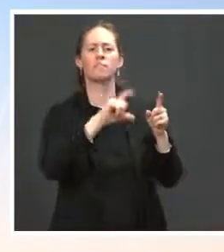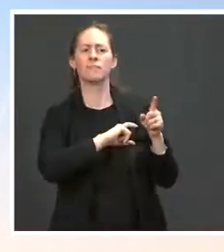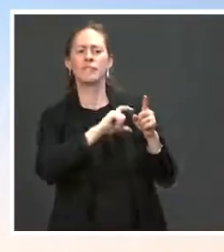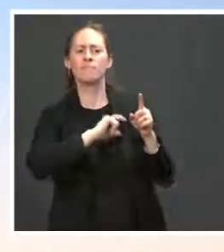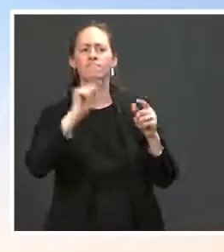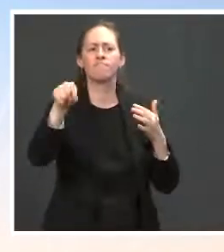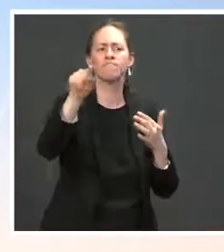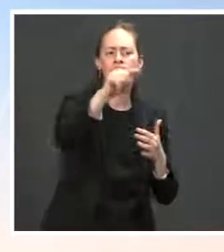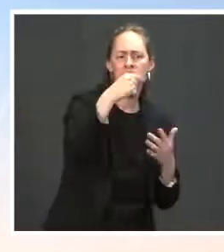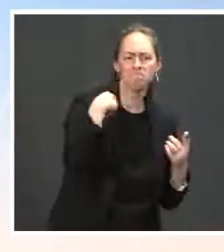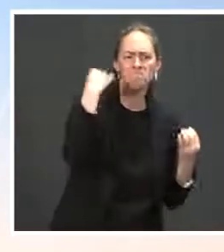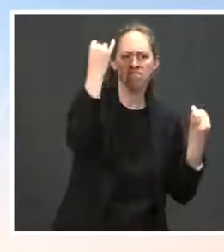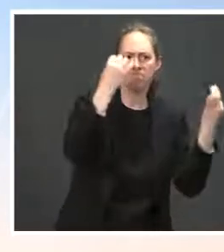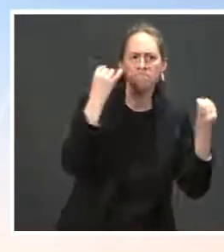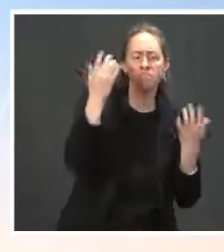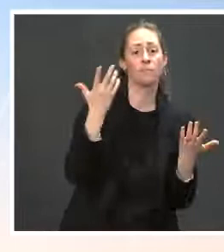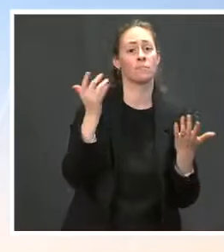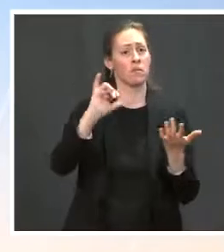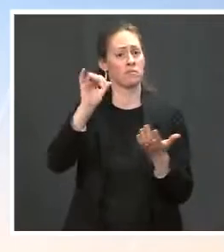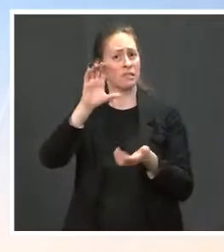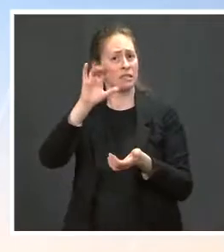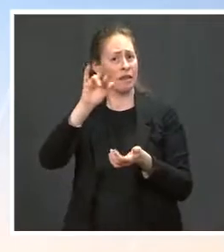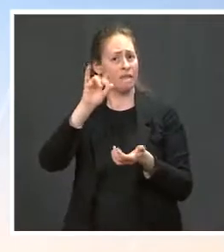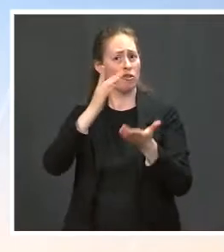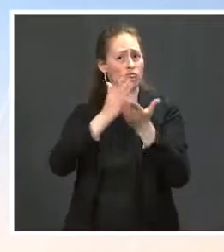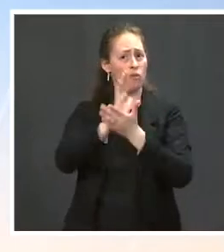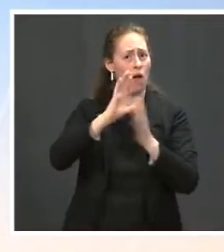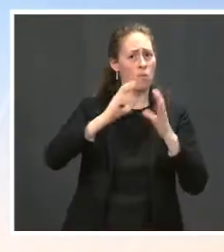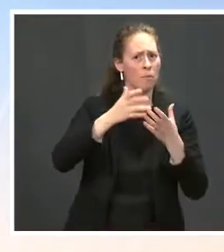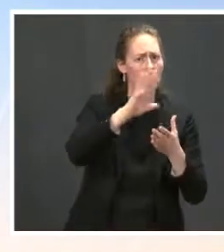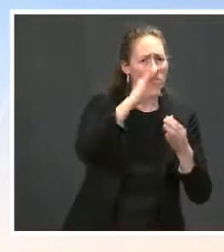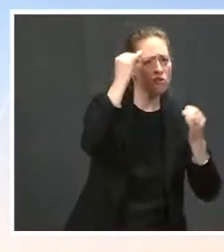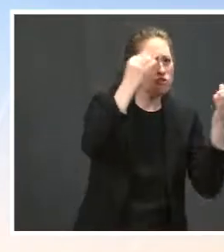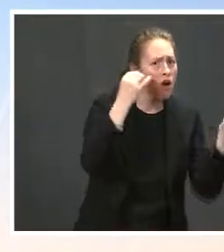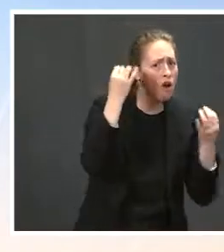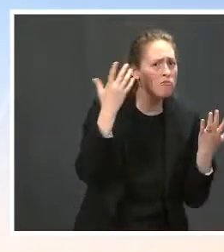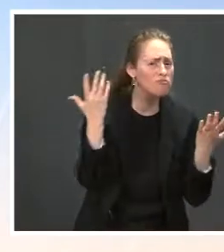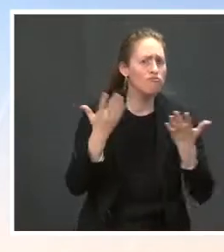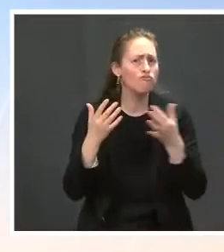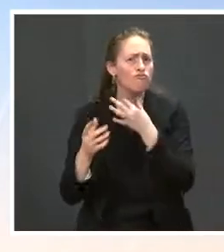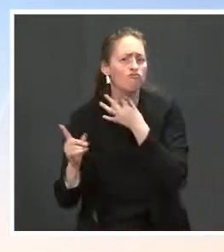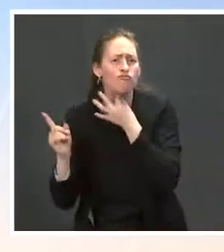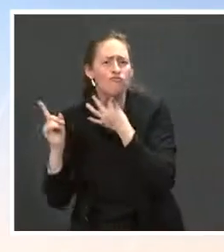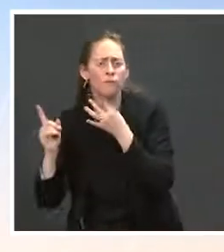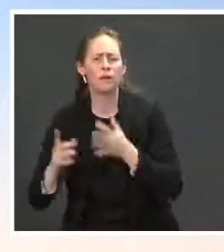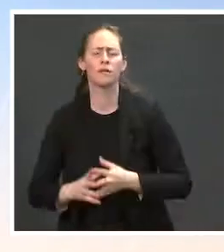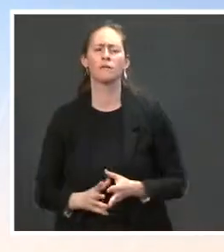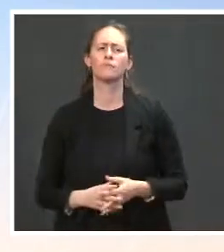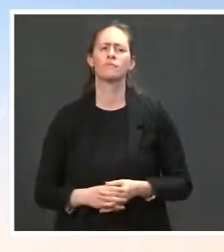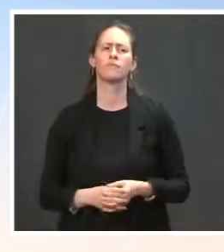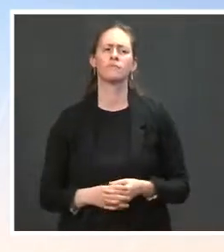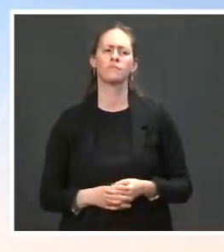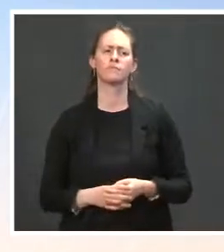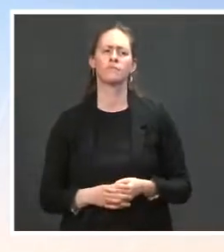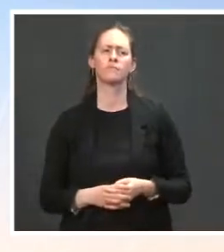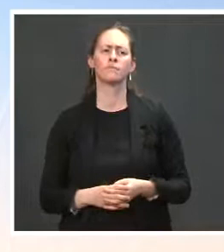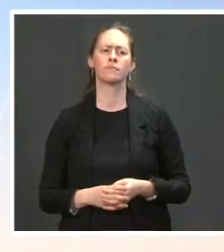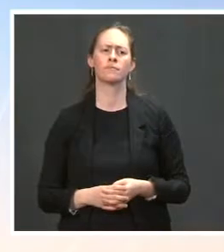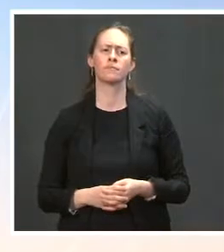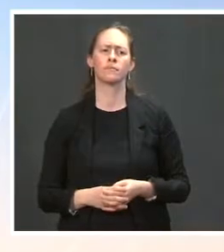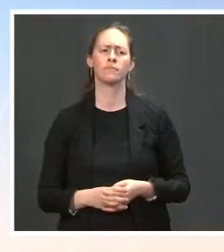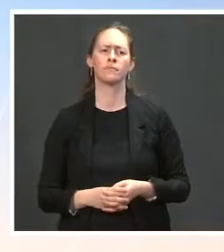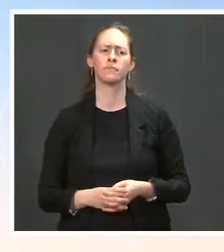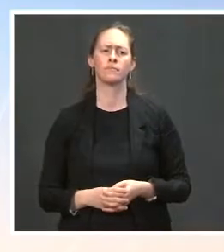the Floyd verdict as you move forward on that? Sure. Well, let me first say that during the campaign, the president pledged to